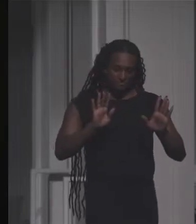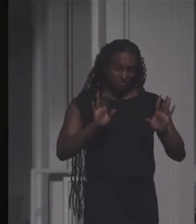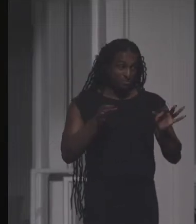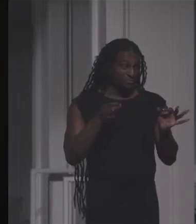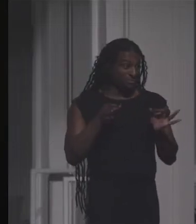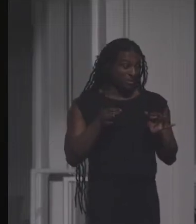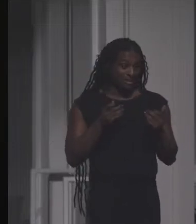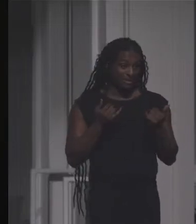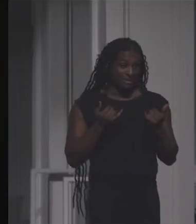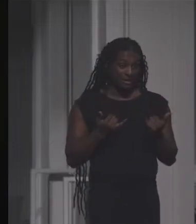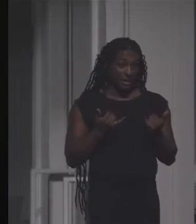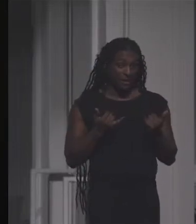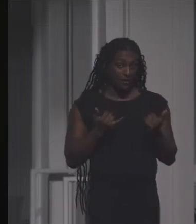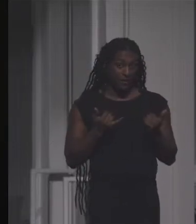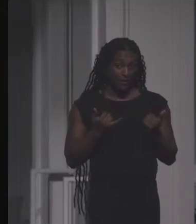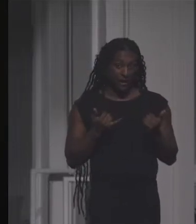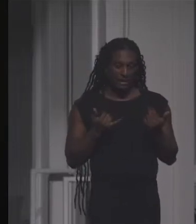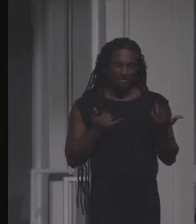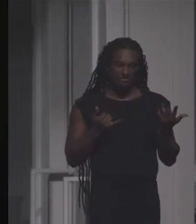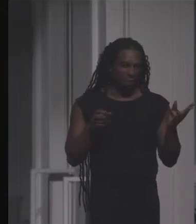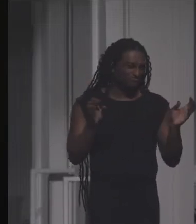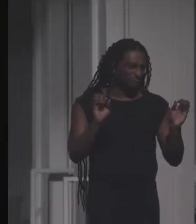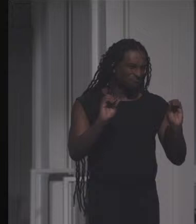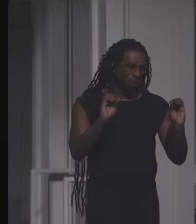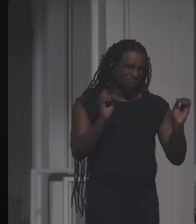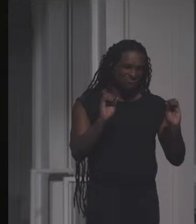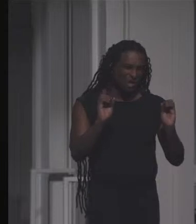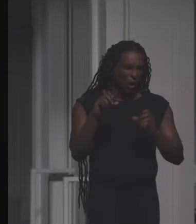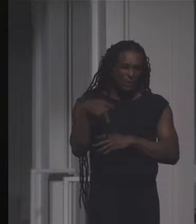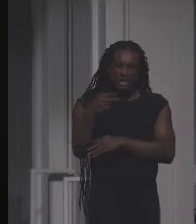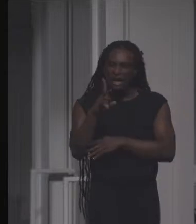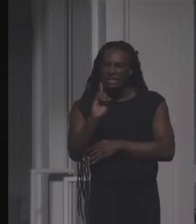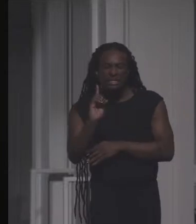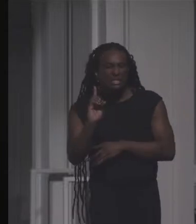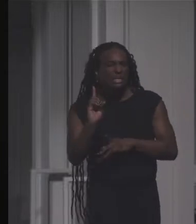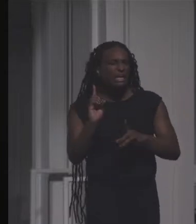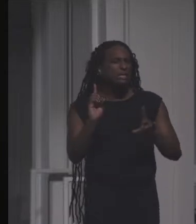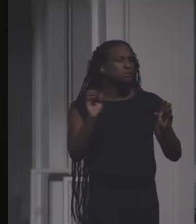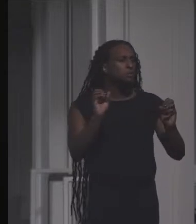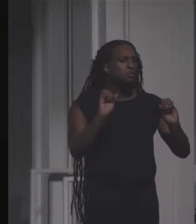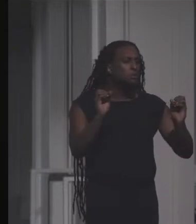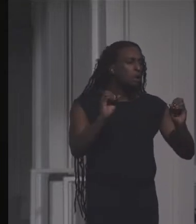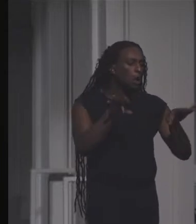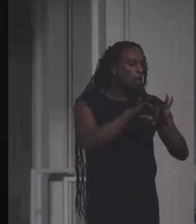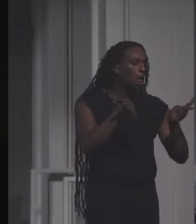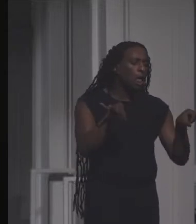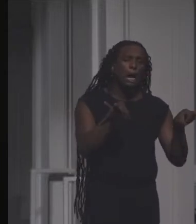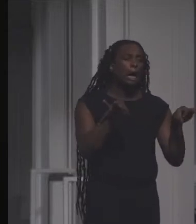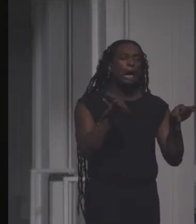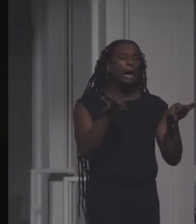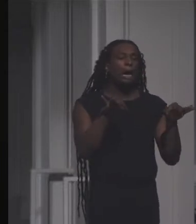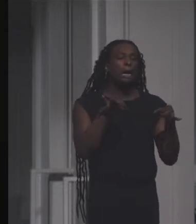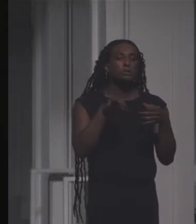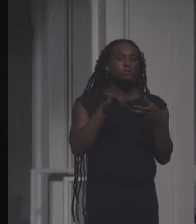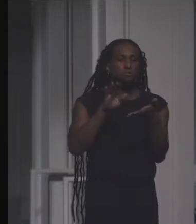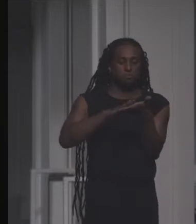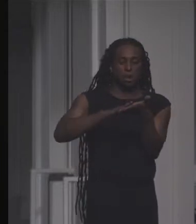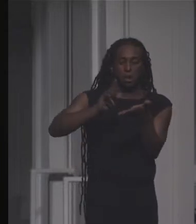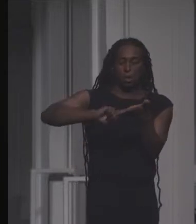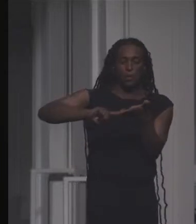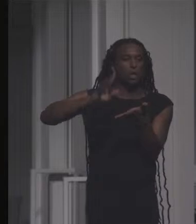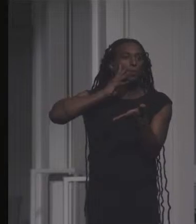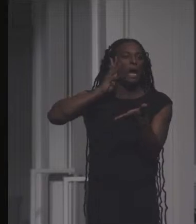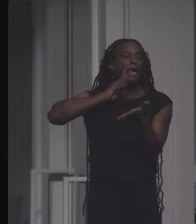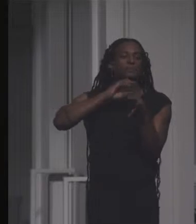that I didn't even have an undergraduate degree. I had no scholarly or research